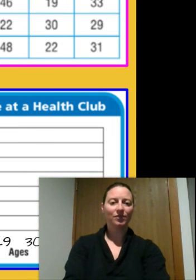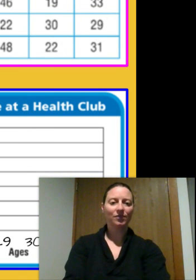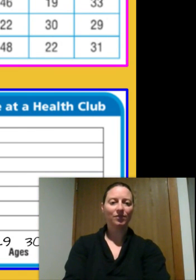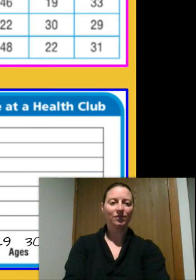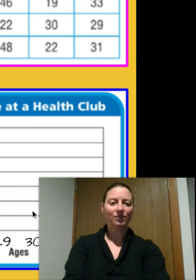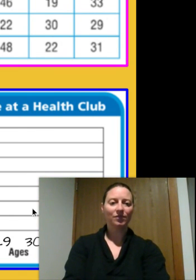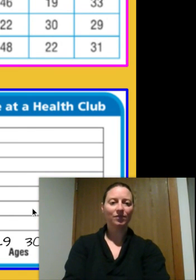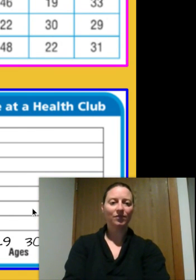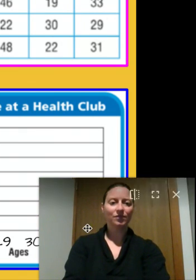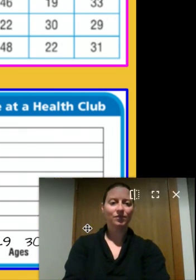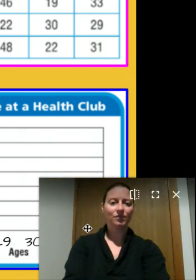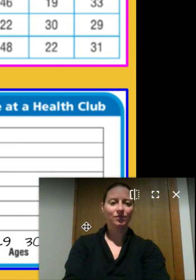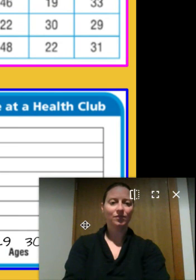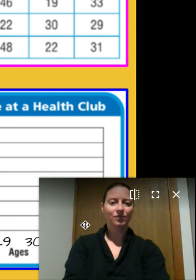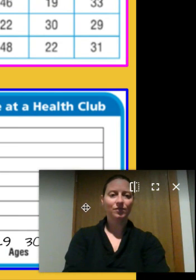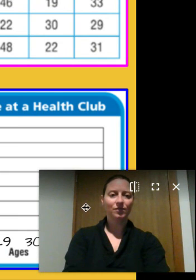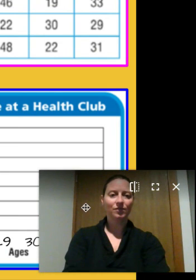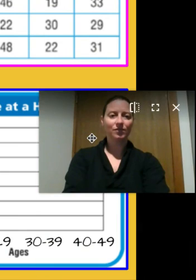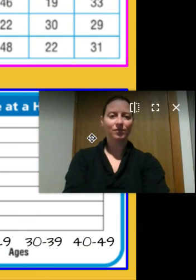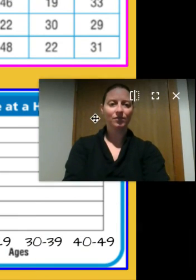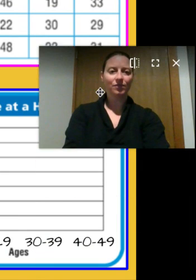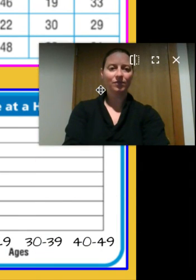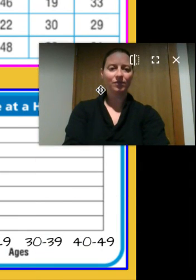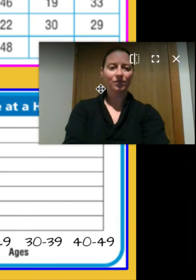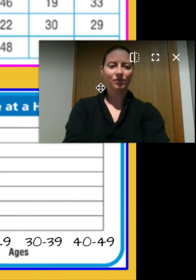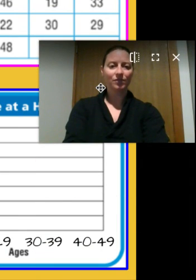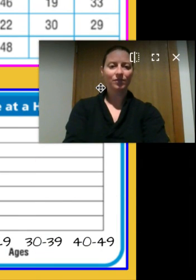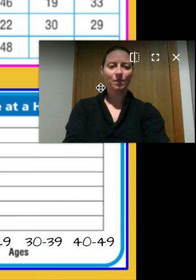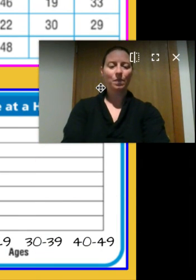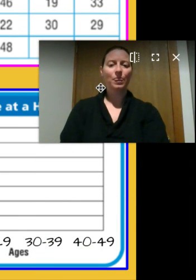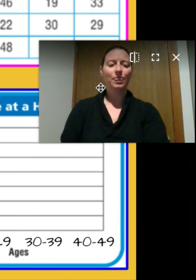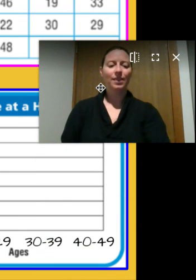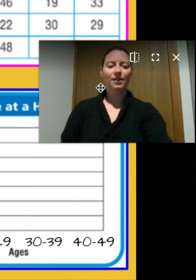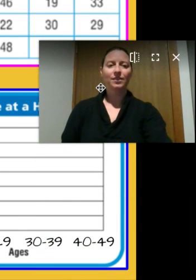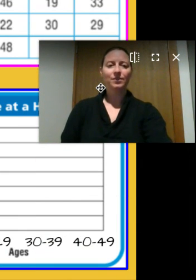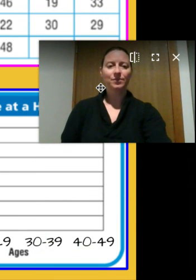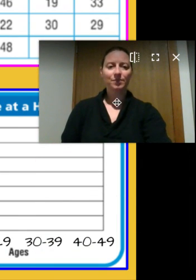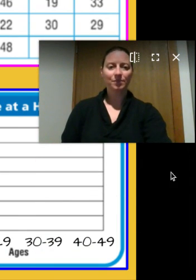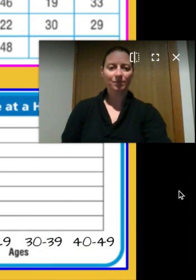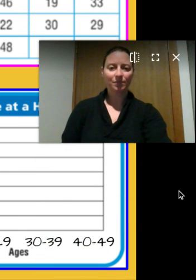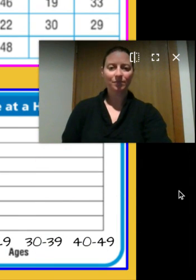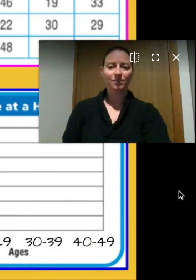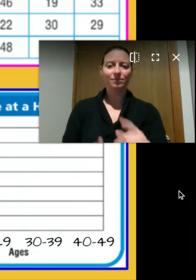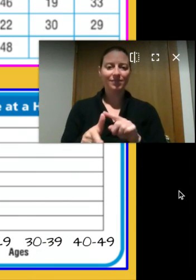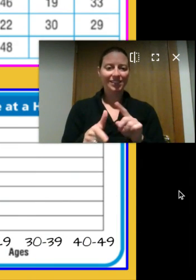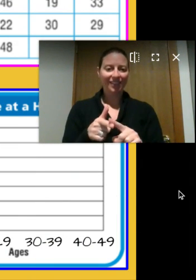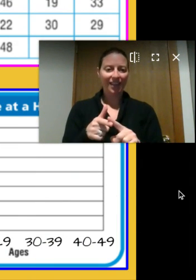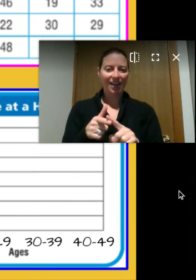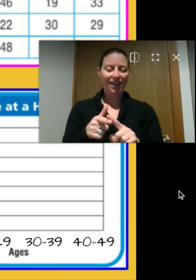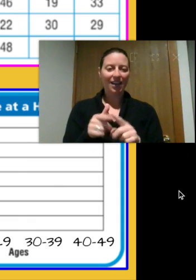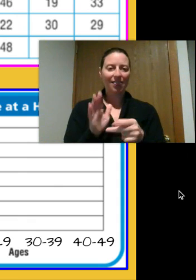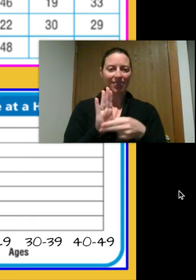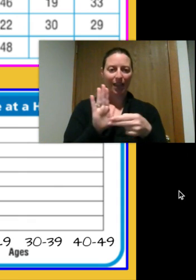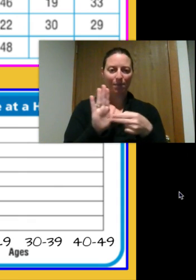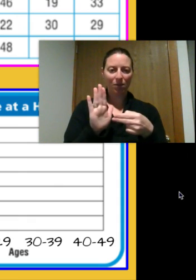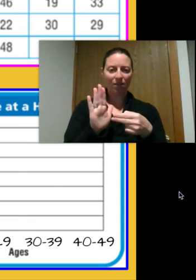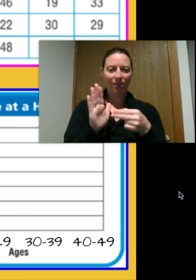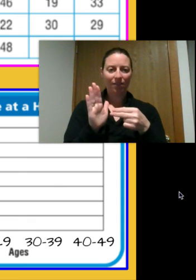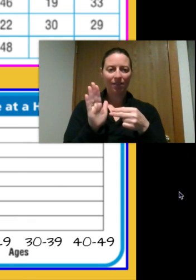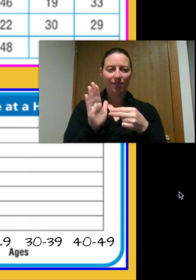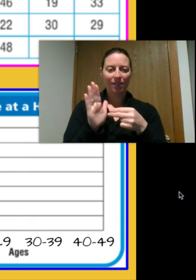and then use the histogram to find the number of people who are 30 or older. So this time we're going to be looking at the